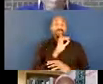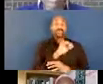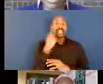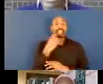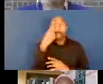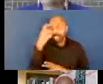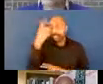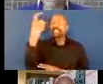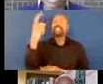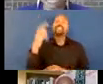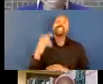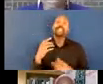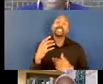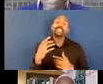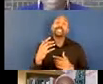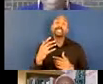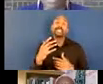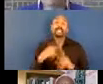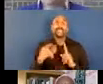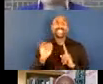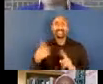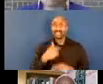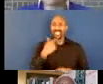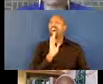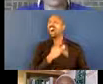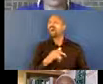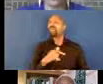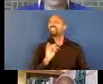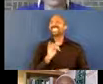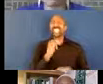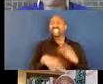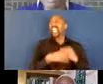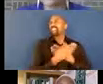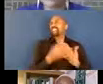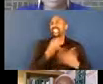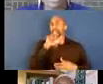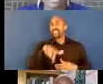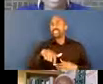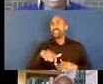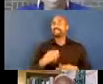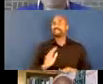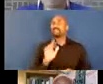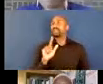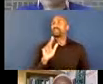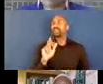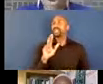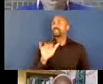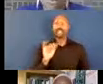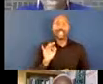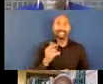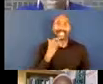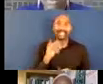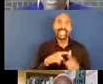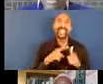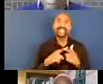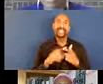is discounted as a luxury, then we give up the core, the fountain of our power, our